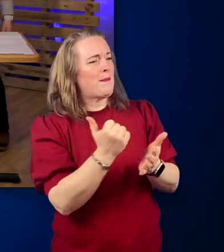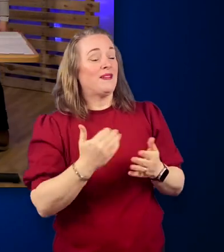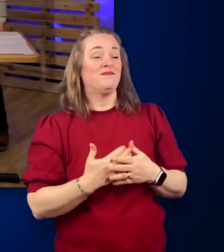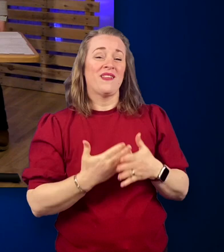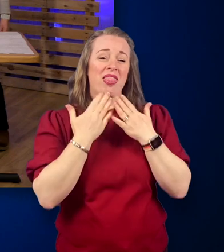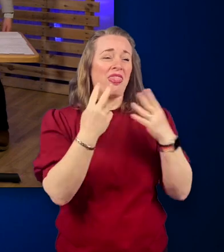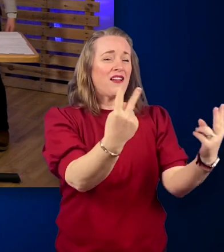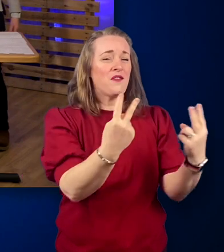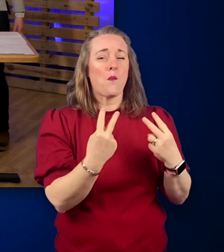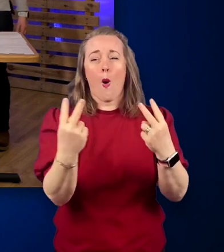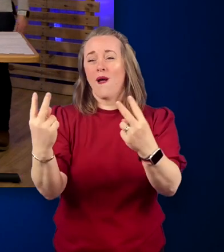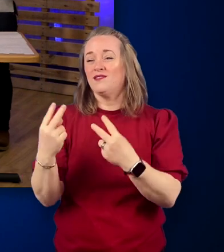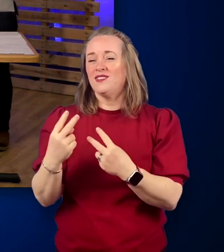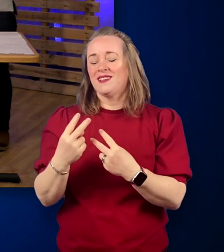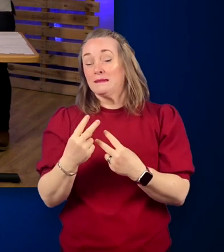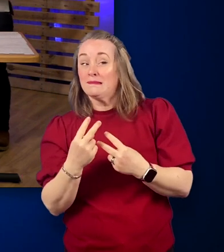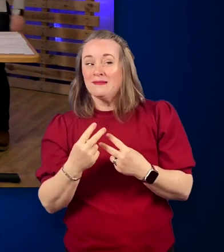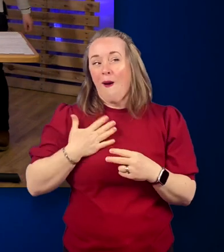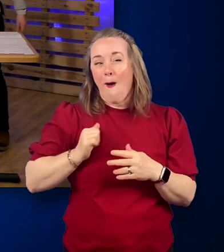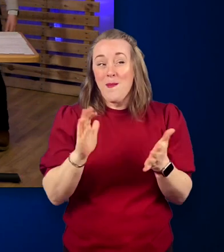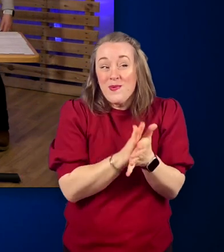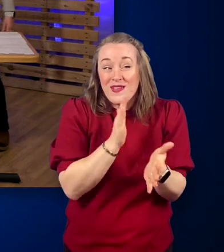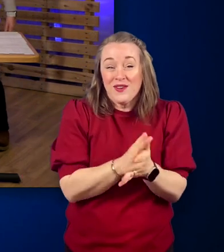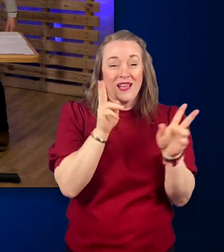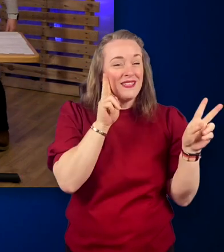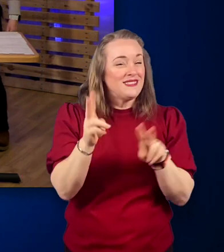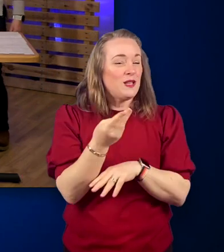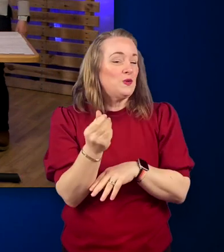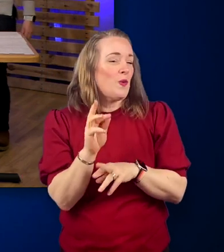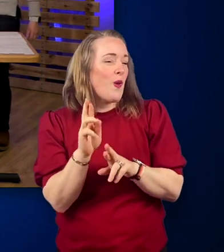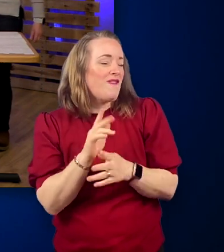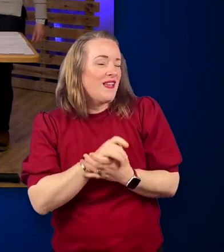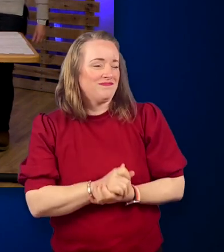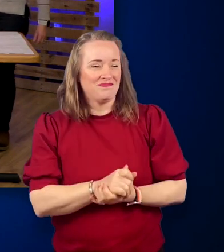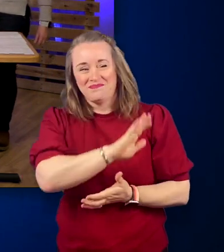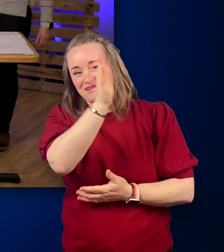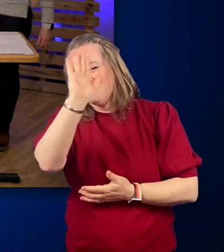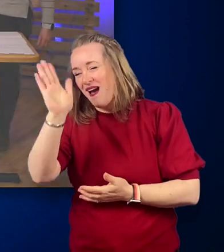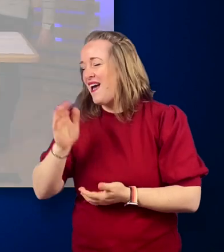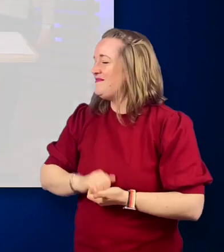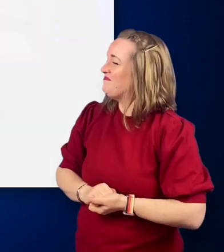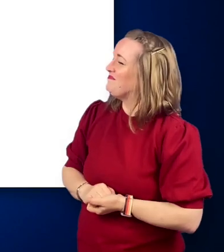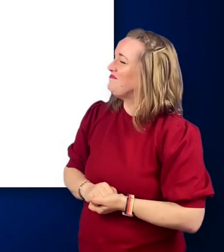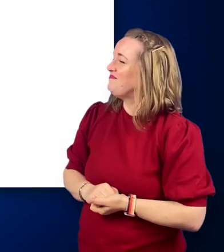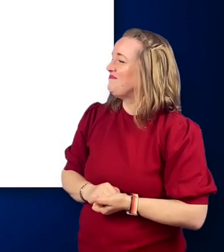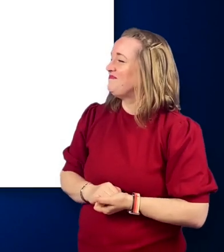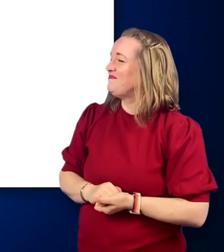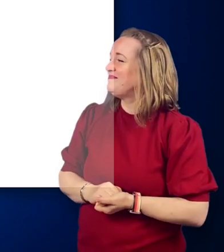watching, guys. Hope you have fun. We'll see you again soon, hopefully. Yeah. Bye. Bye.